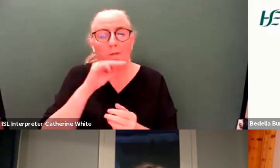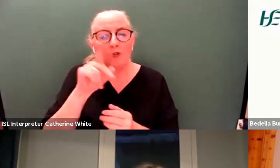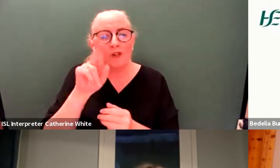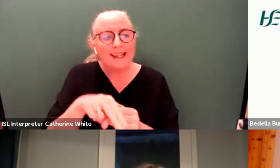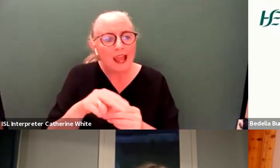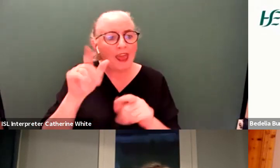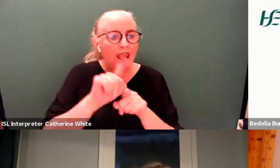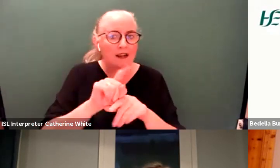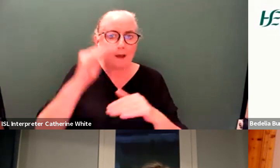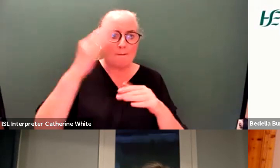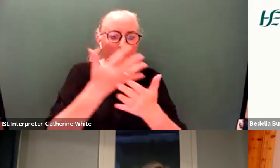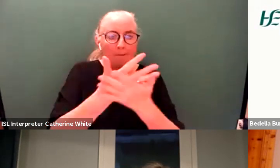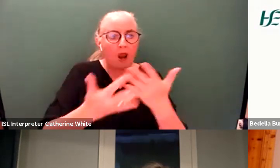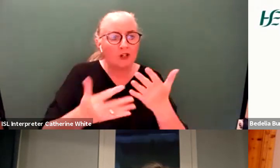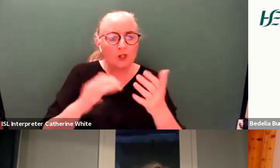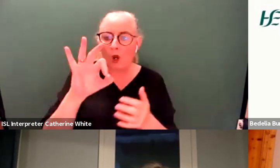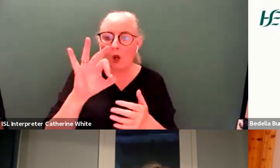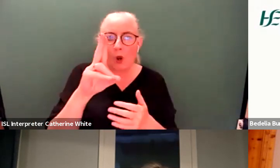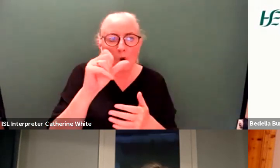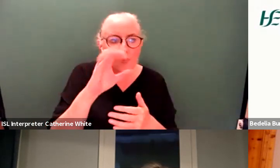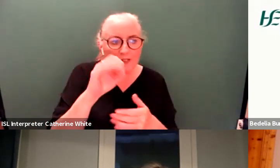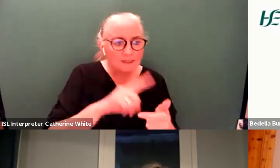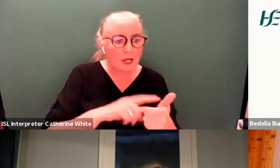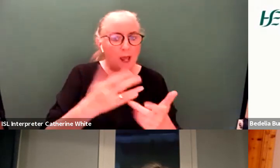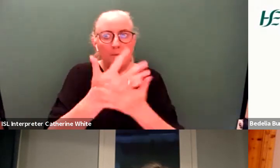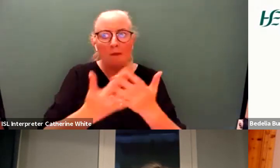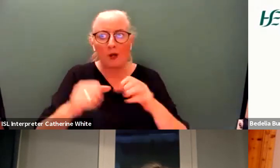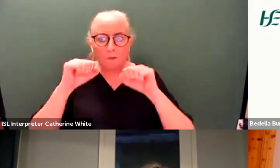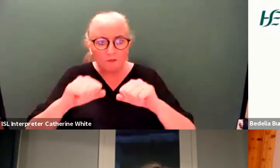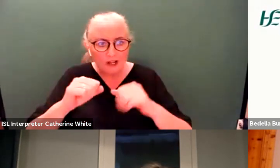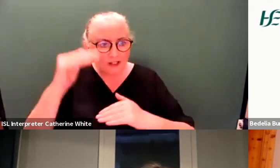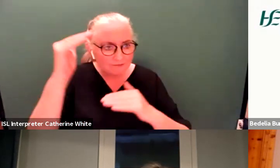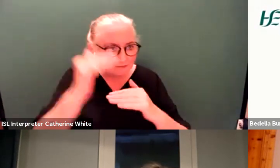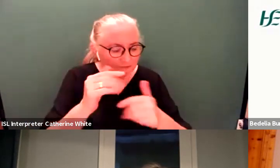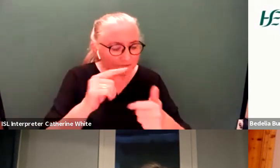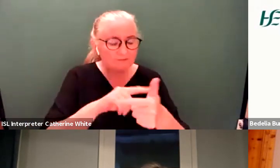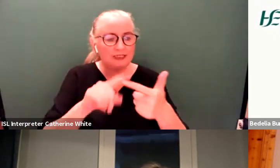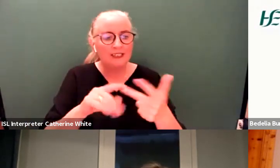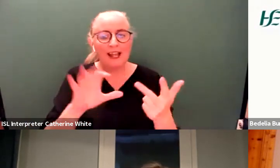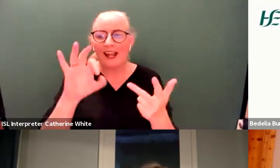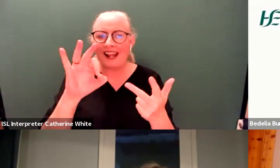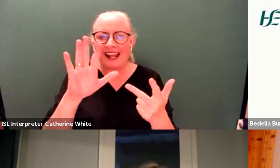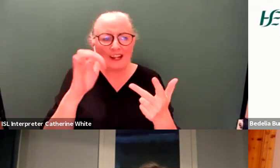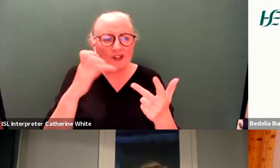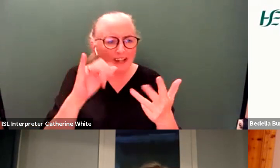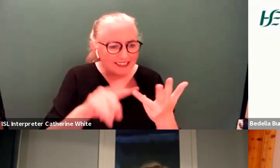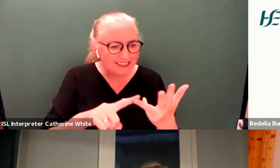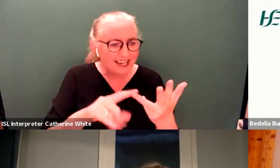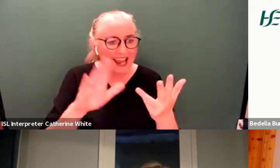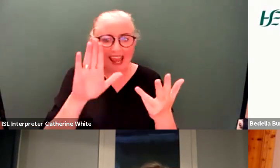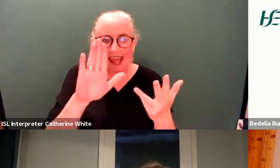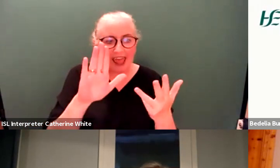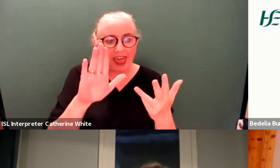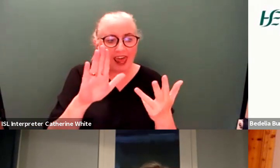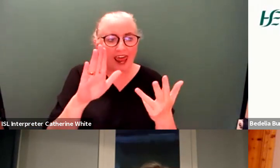blood glucose levels, your blood pressure can reduce, your triglycerides can go down, your LDL, that's your